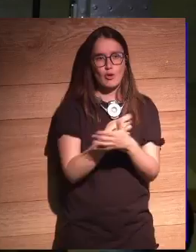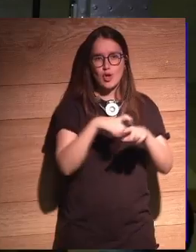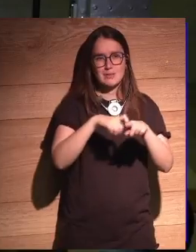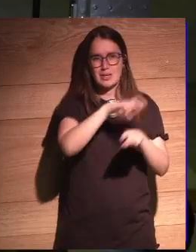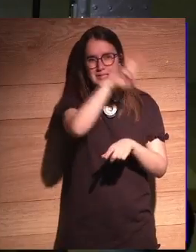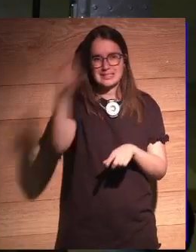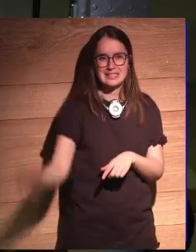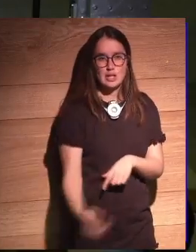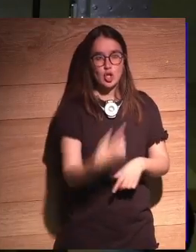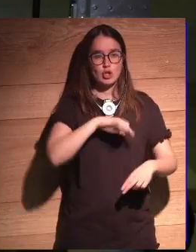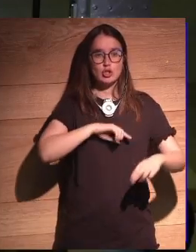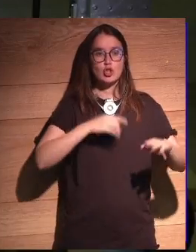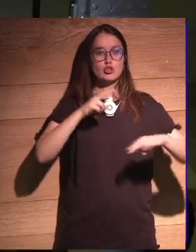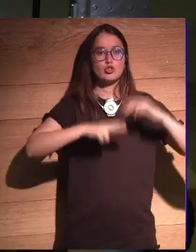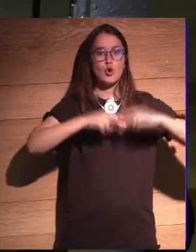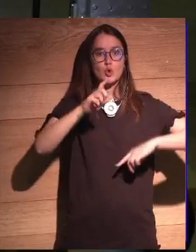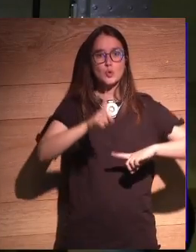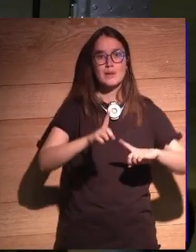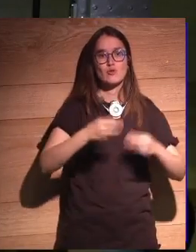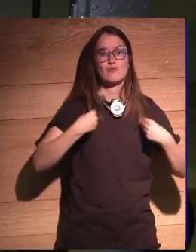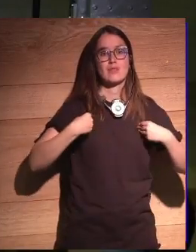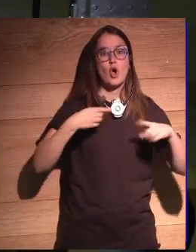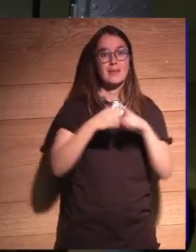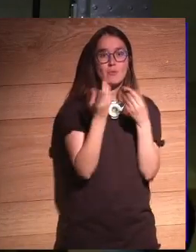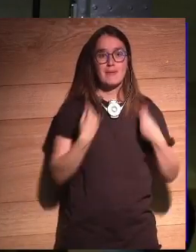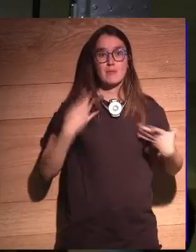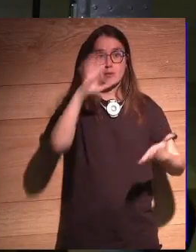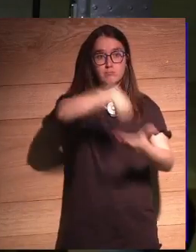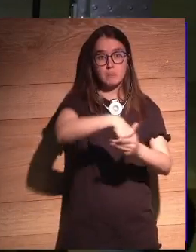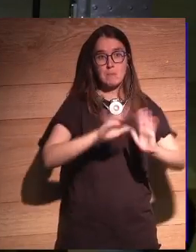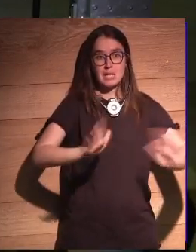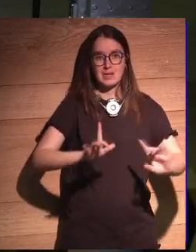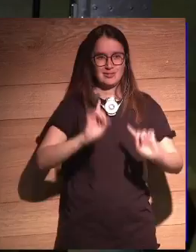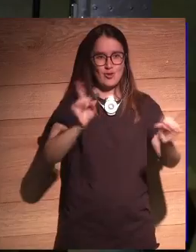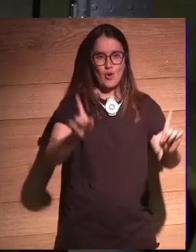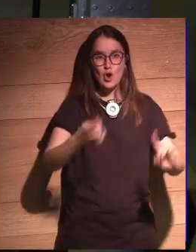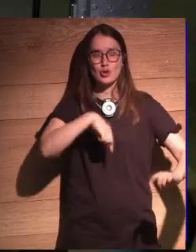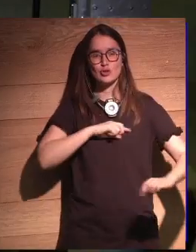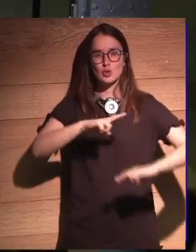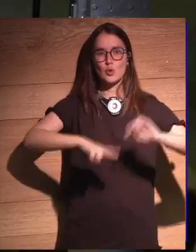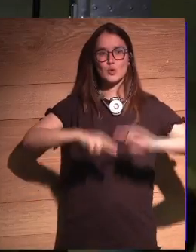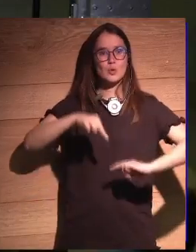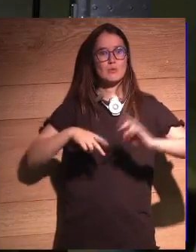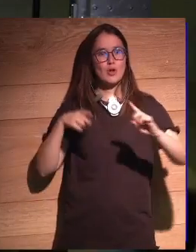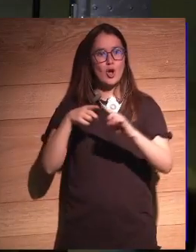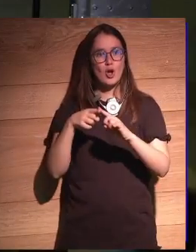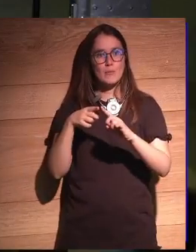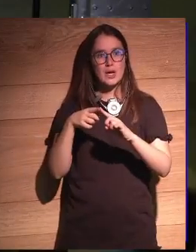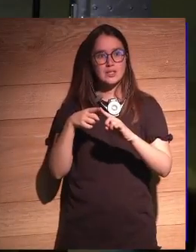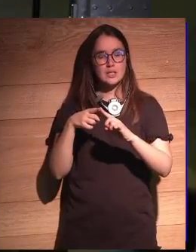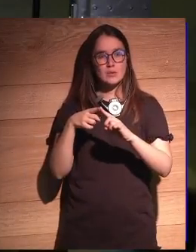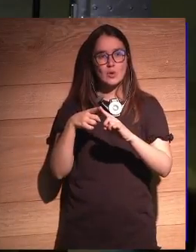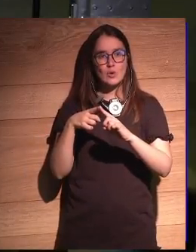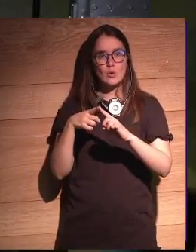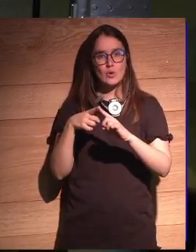develop housing in order for living now. We build and develop housing in order for it to function as a commodity, as an object